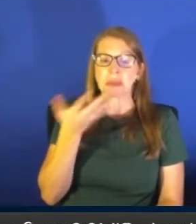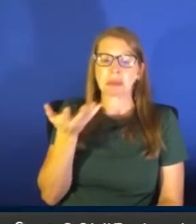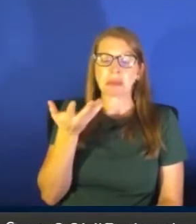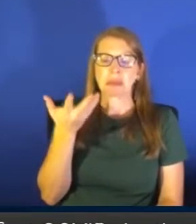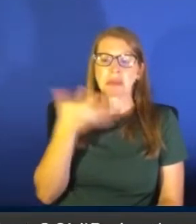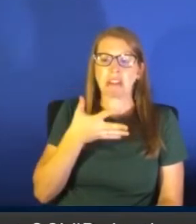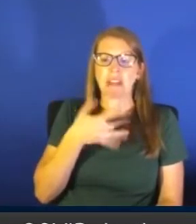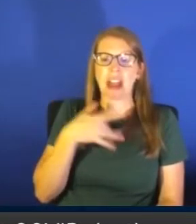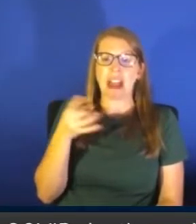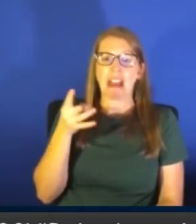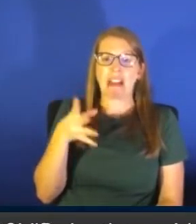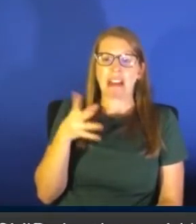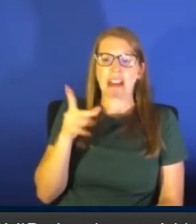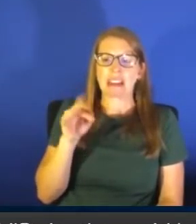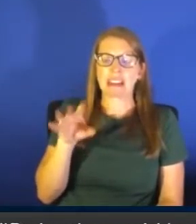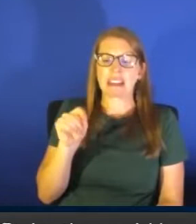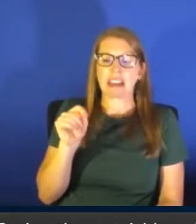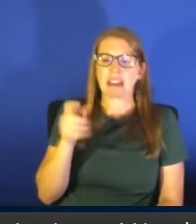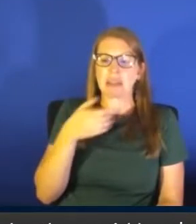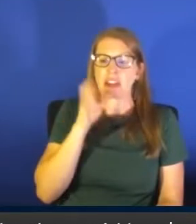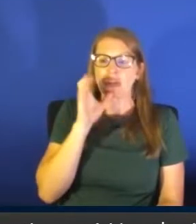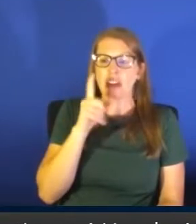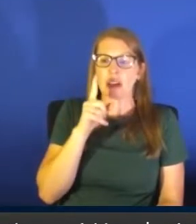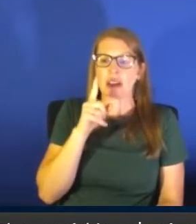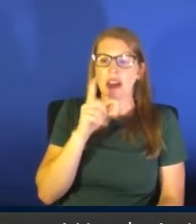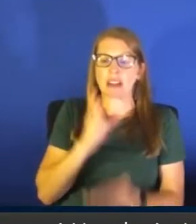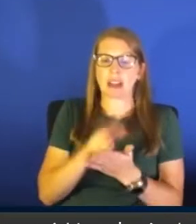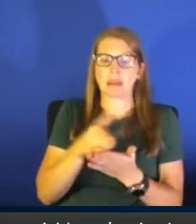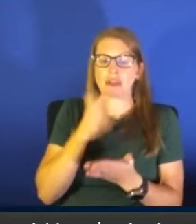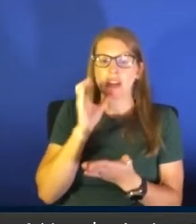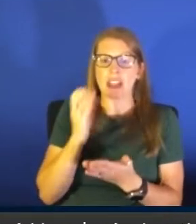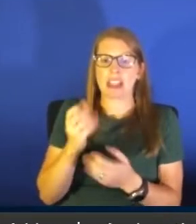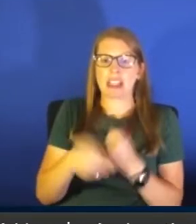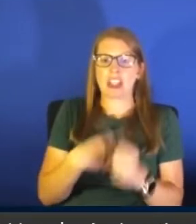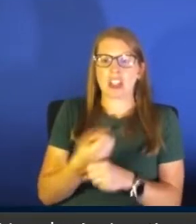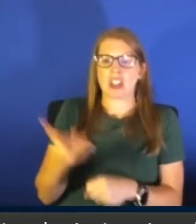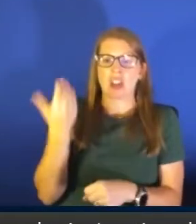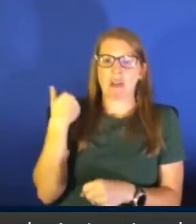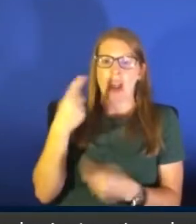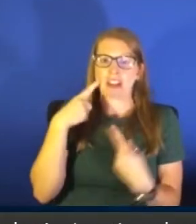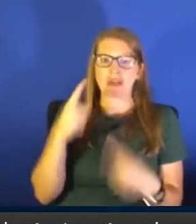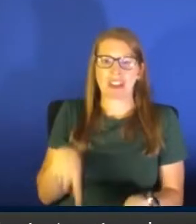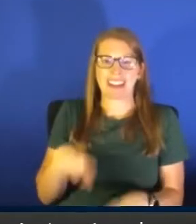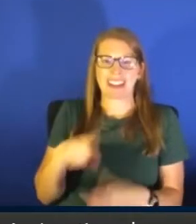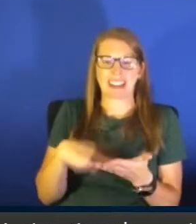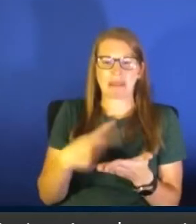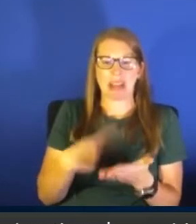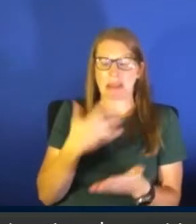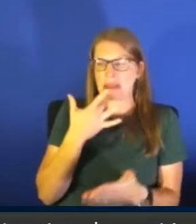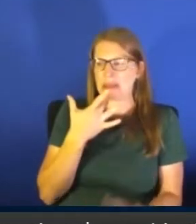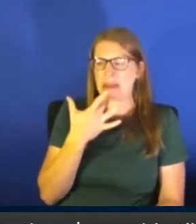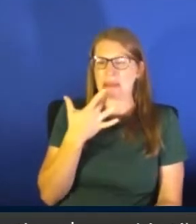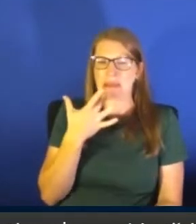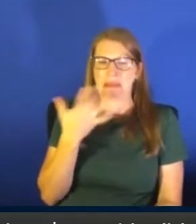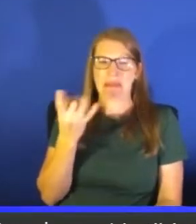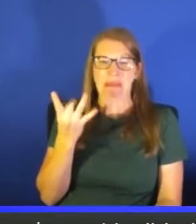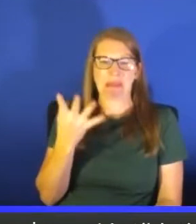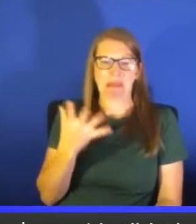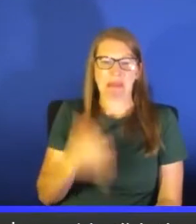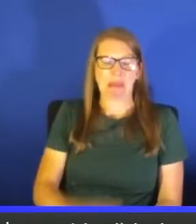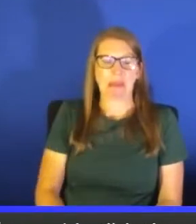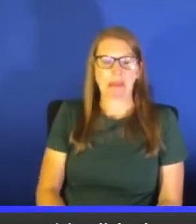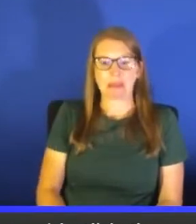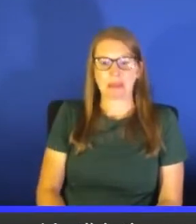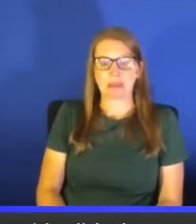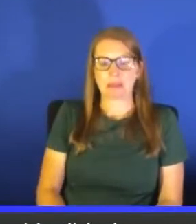taste of Diet Pop, so I quit drinking it years ago. Well, good for her. I agree, though. Sometimes you do taste that. I just think it has to